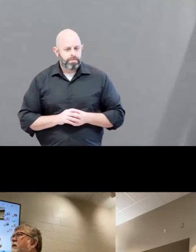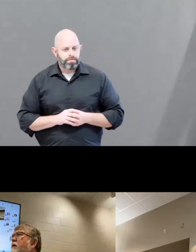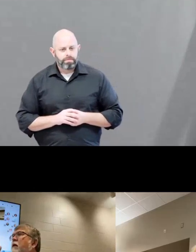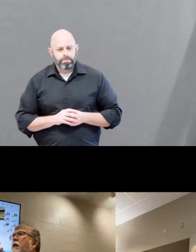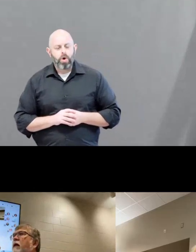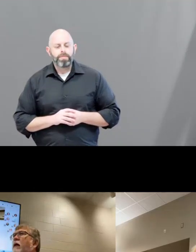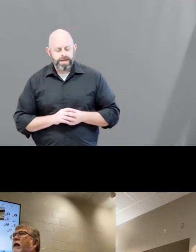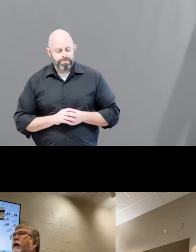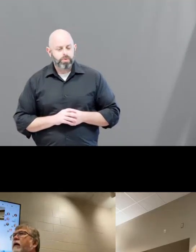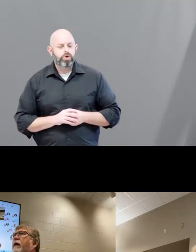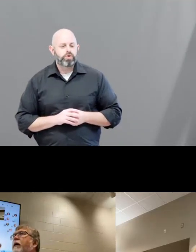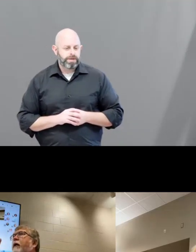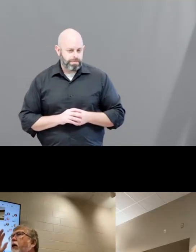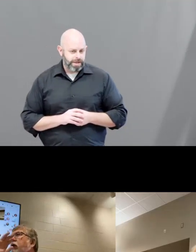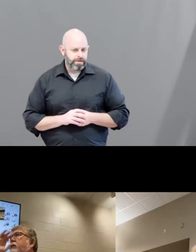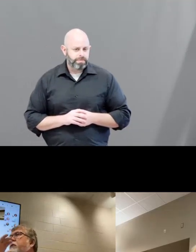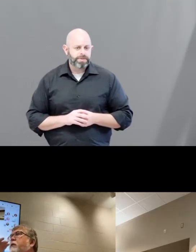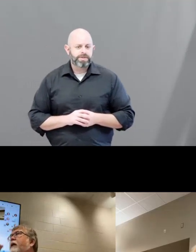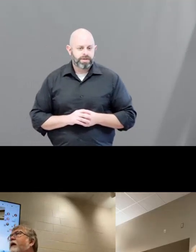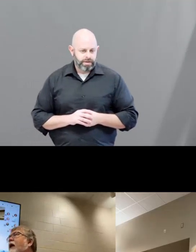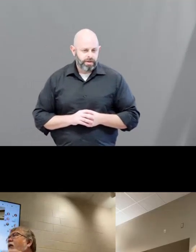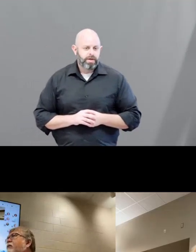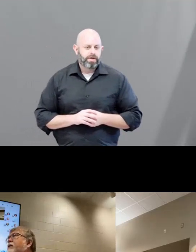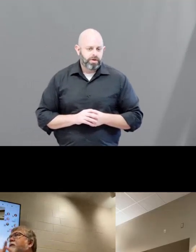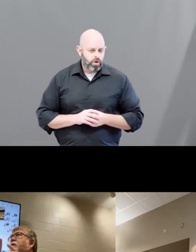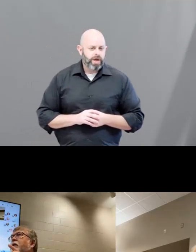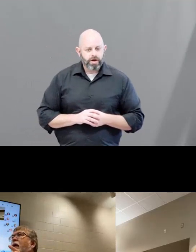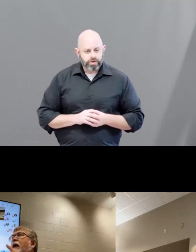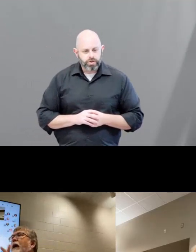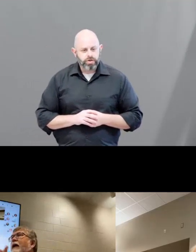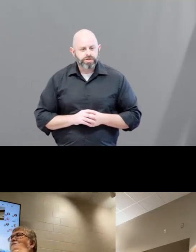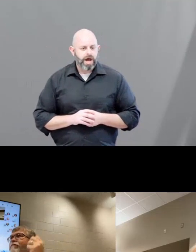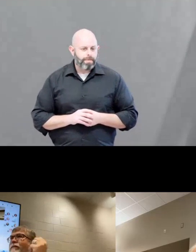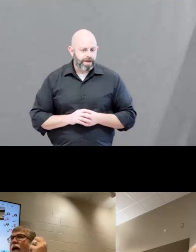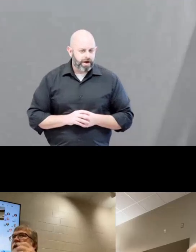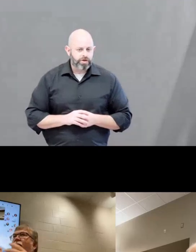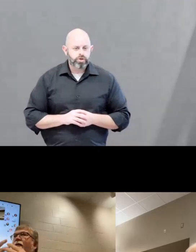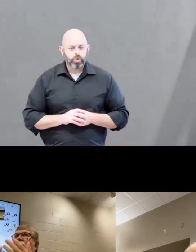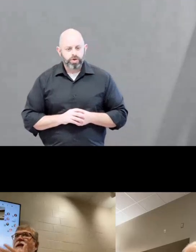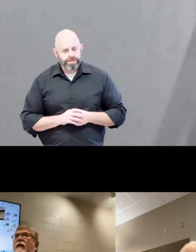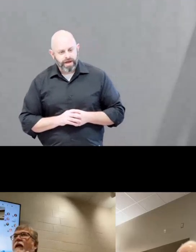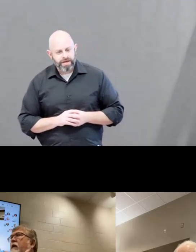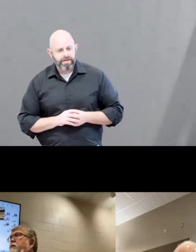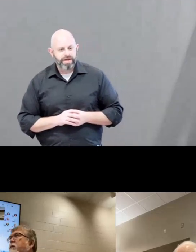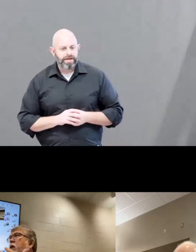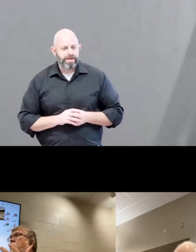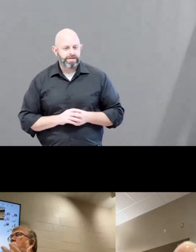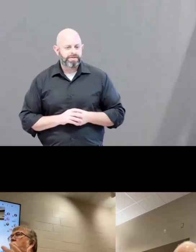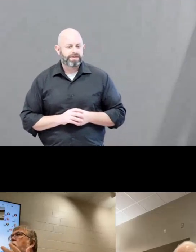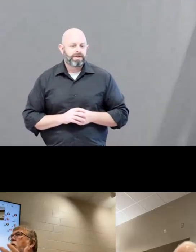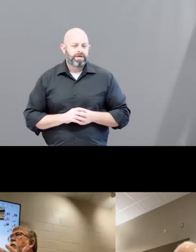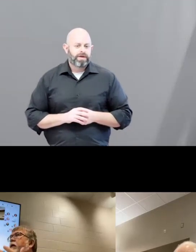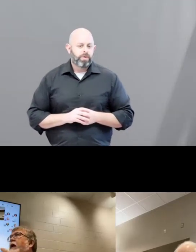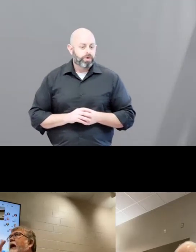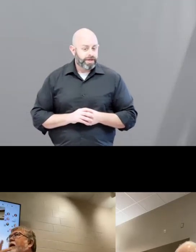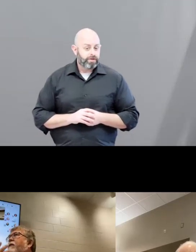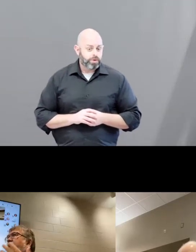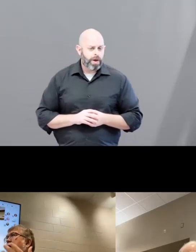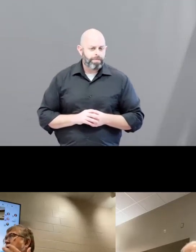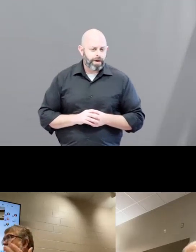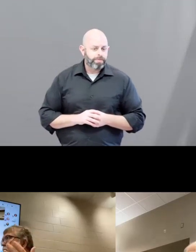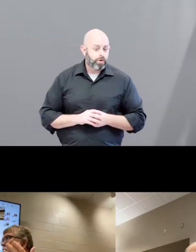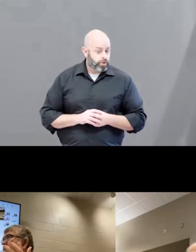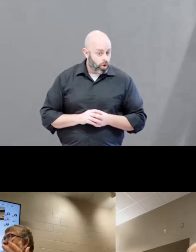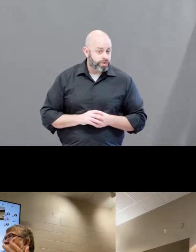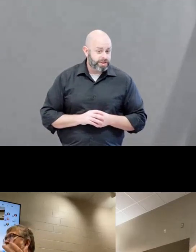MES. Oh, memes. We're using memes. You know, characters, comic characters who are signing things. And we're seeing